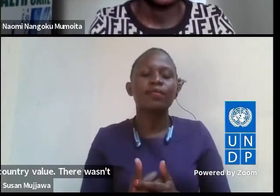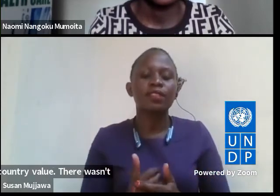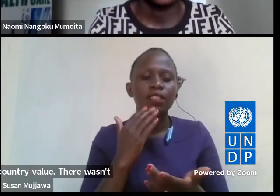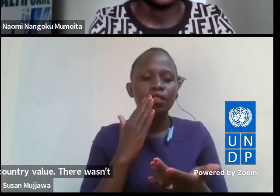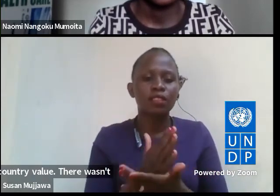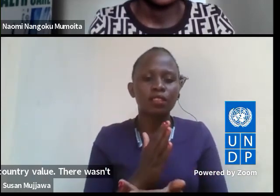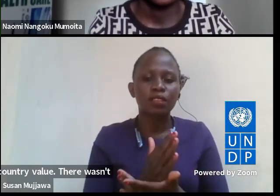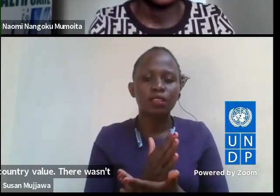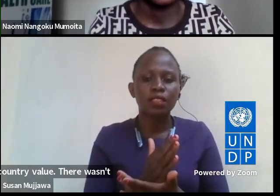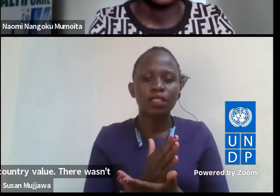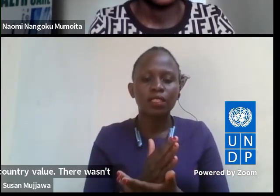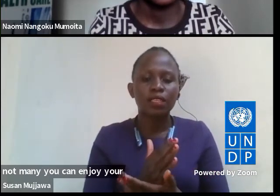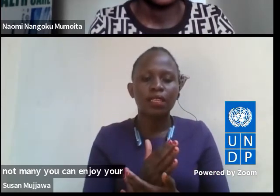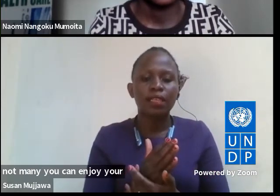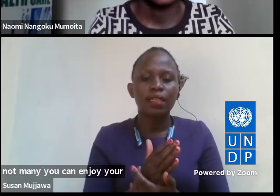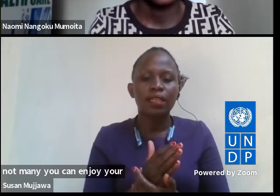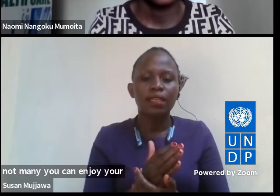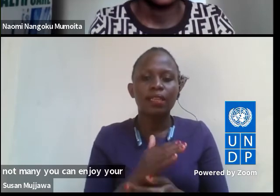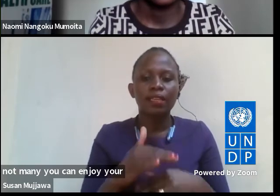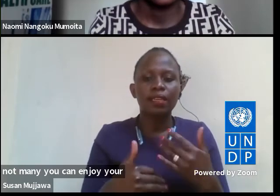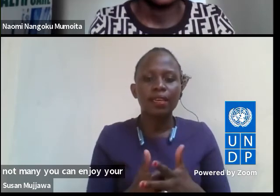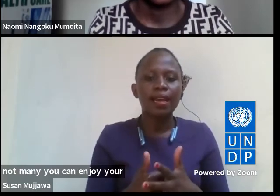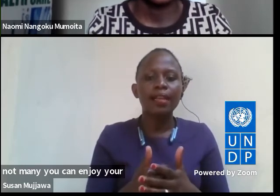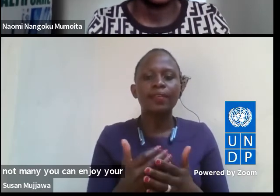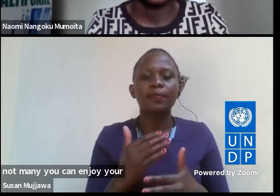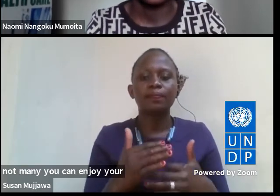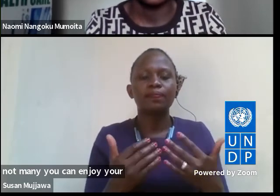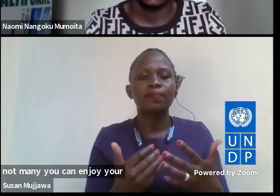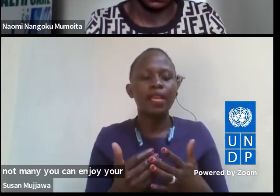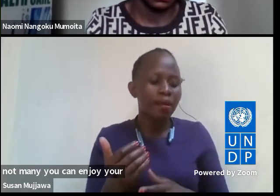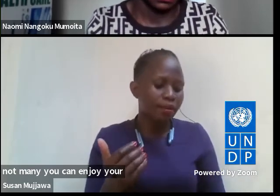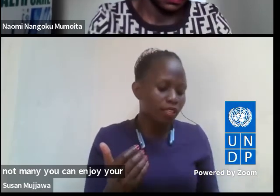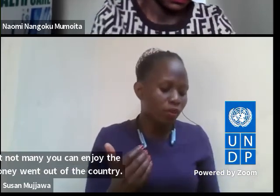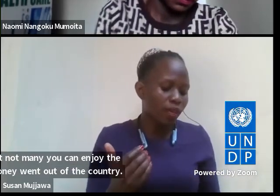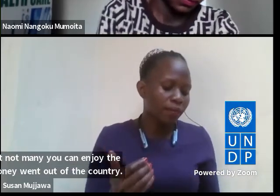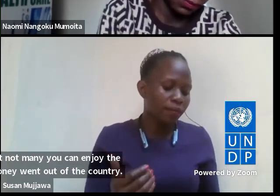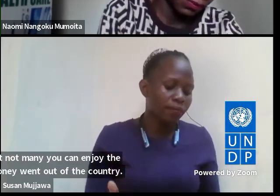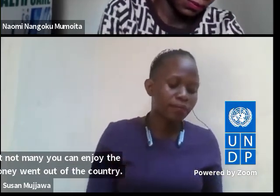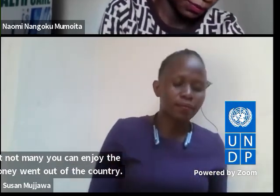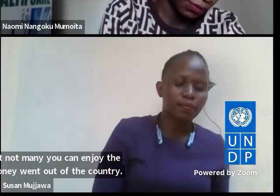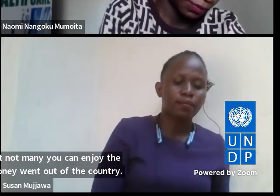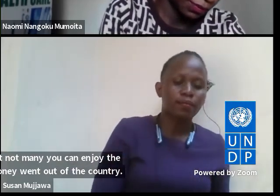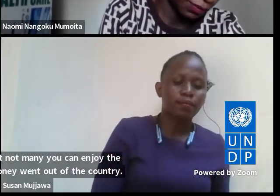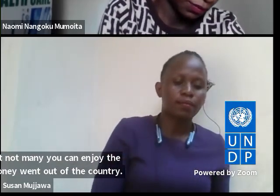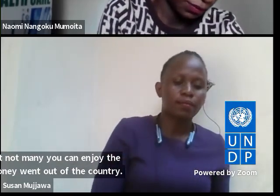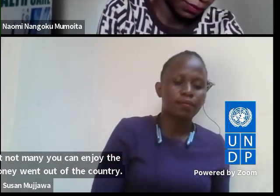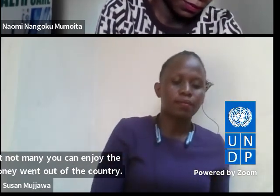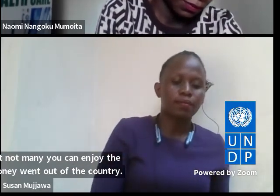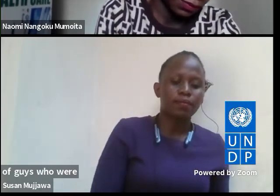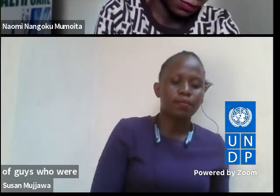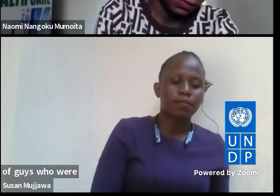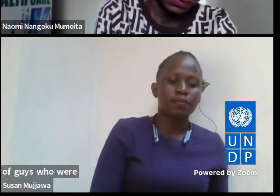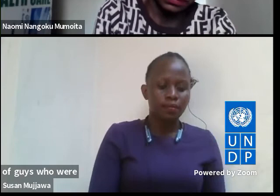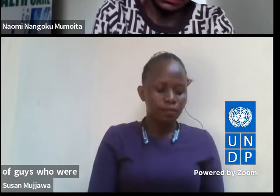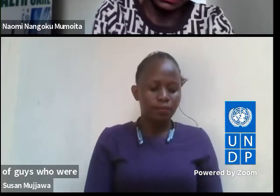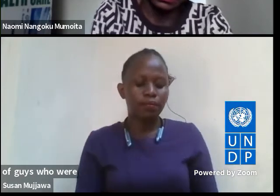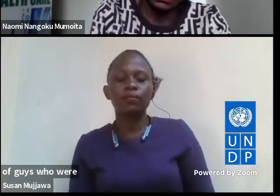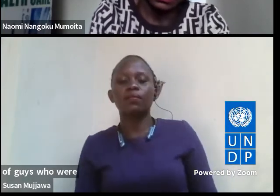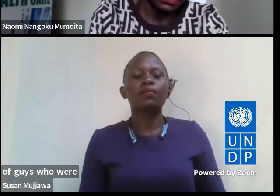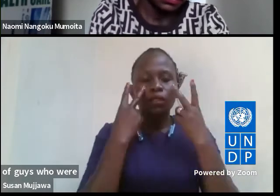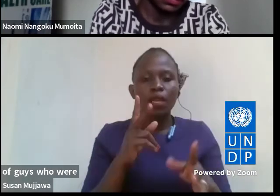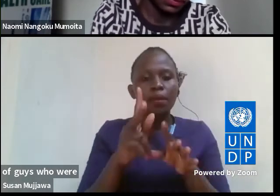many Ugandans enjoyed the opportunities. Most of the money went out of the country. We never had a lot of guys who were able to take on such